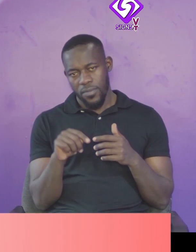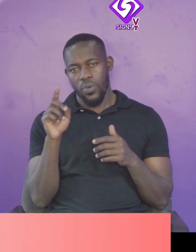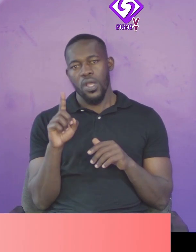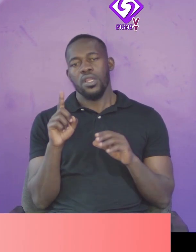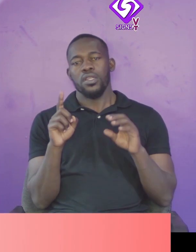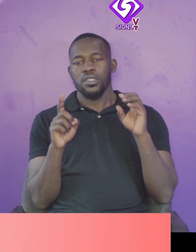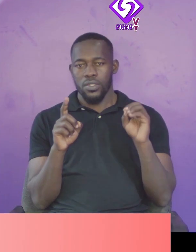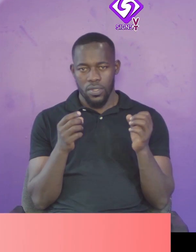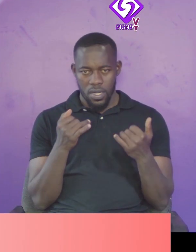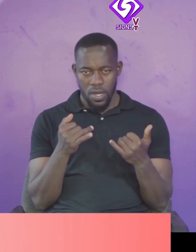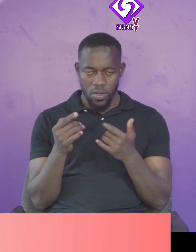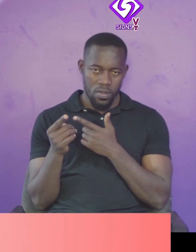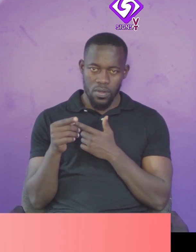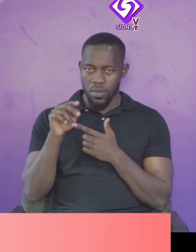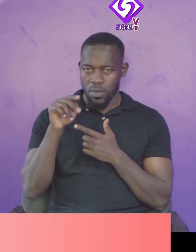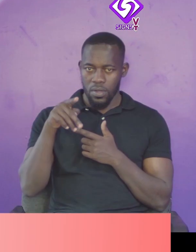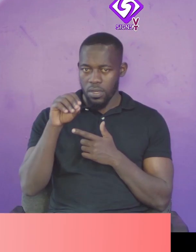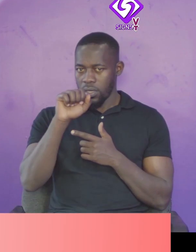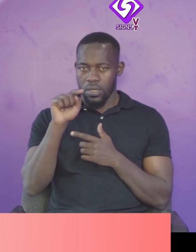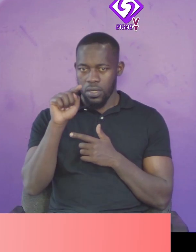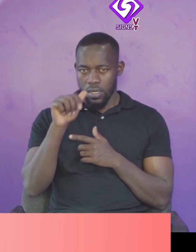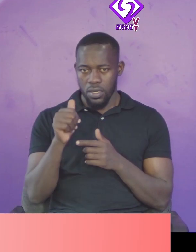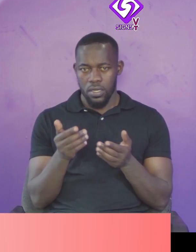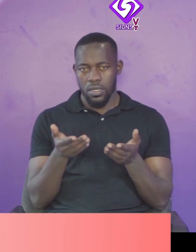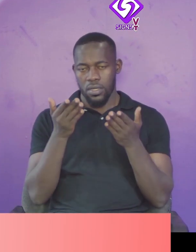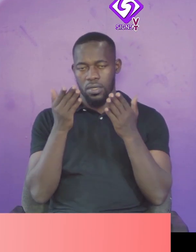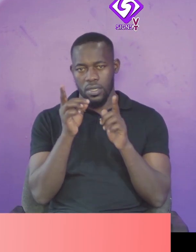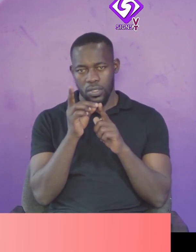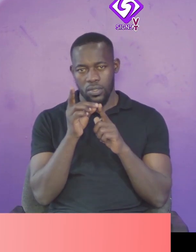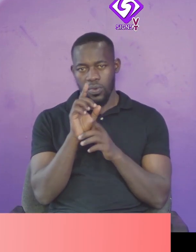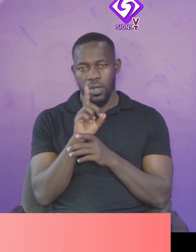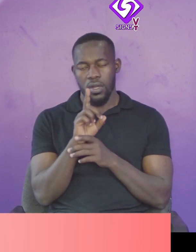are starting to improve. It was on first. Yeah, you are correct. It was on first